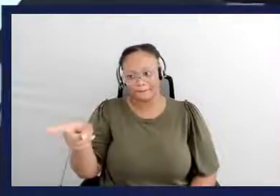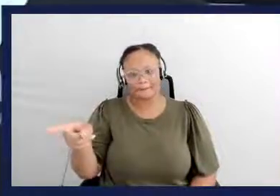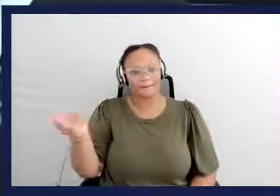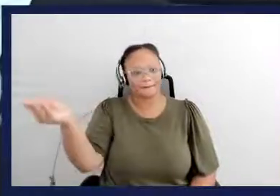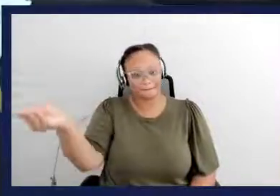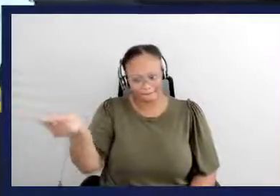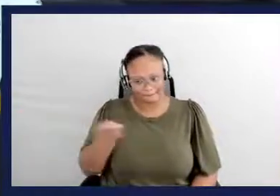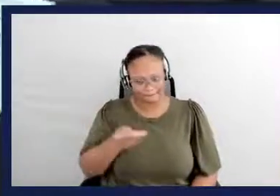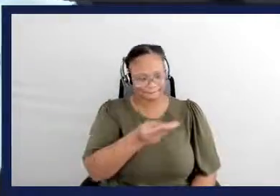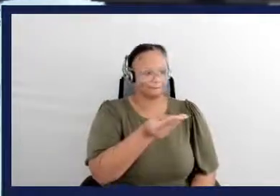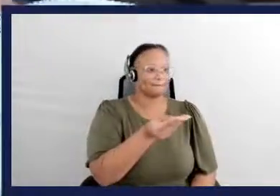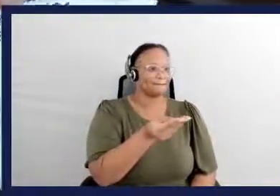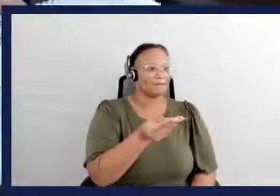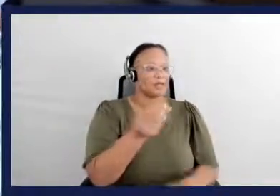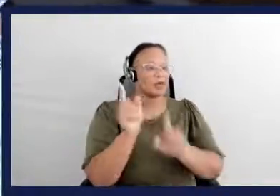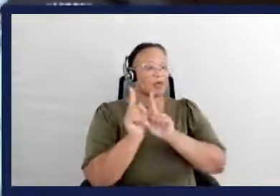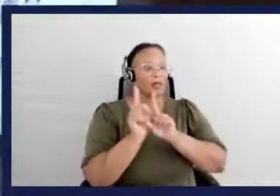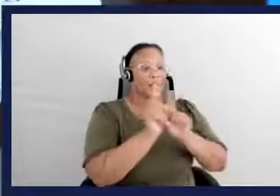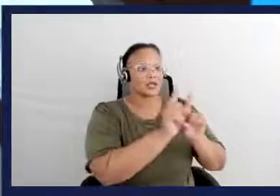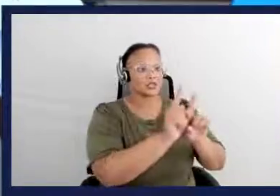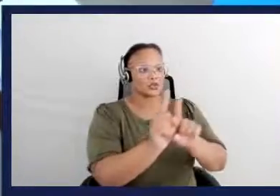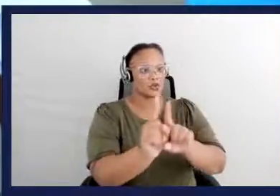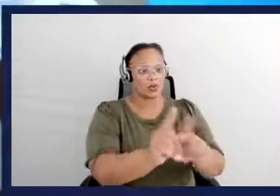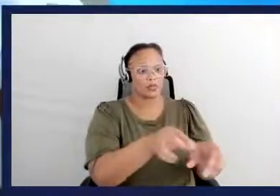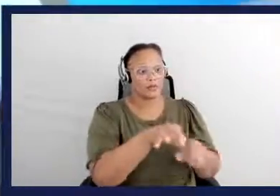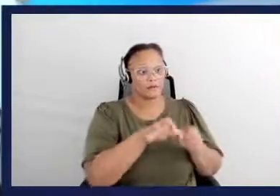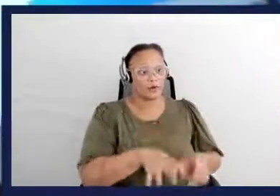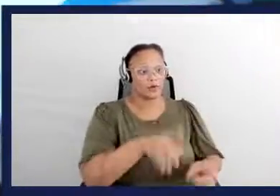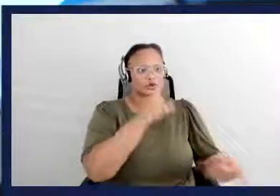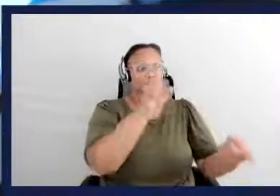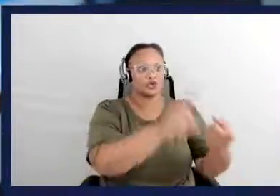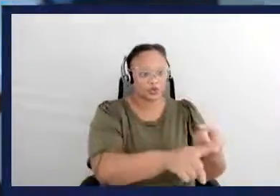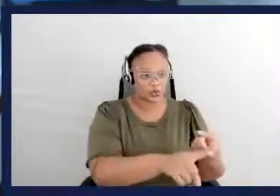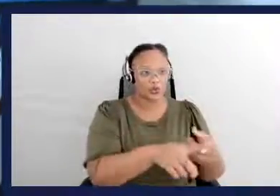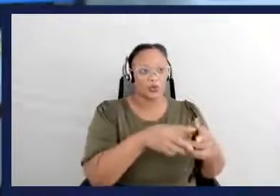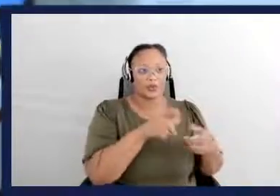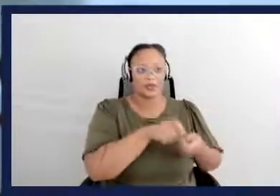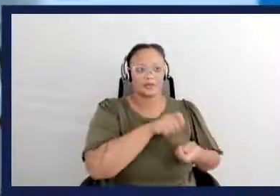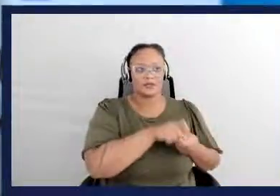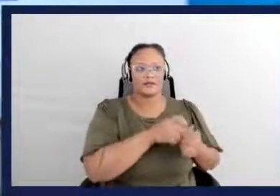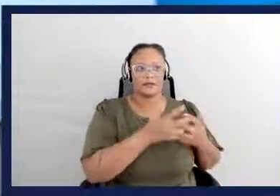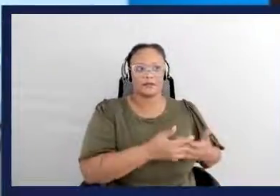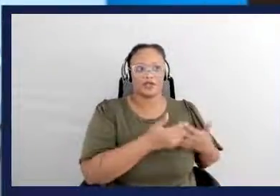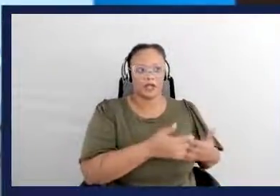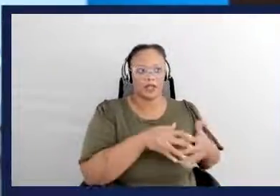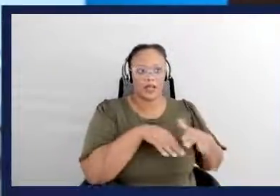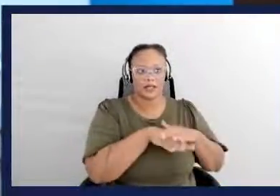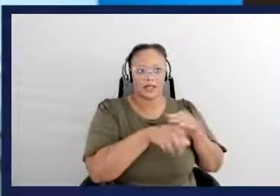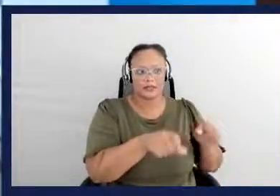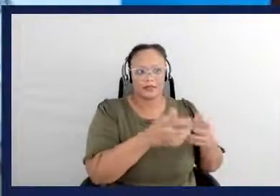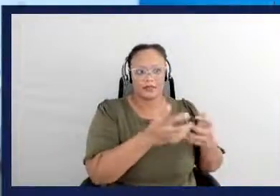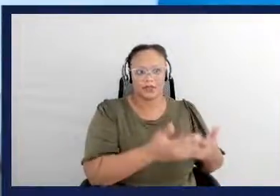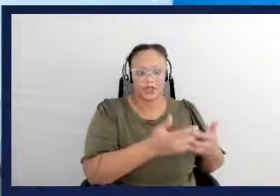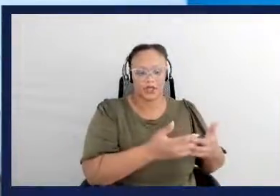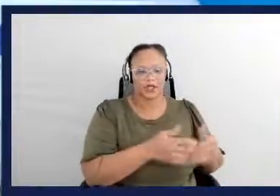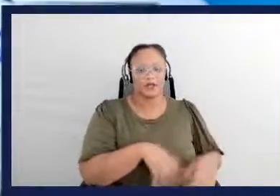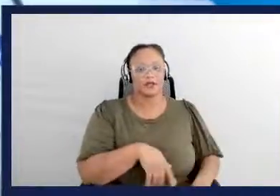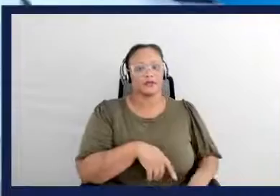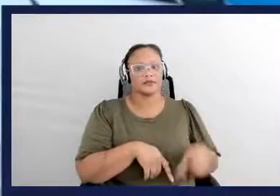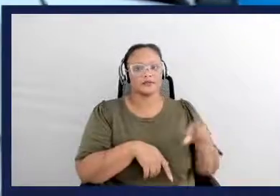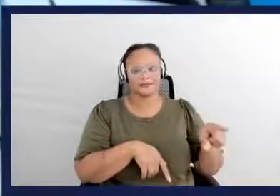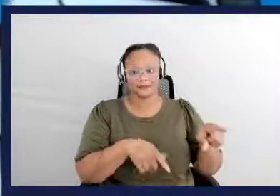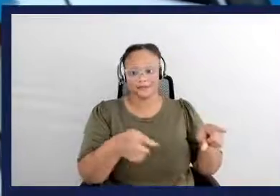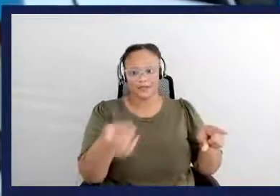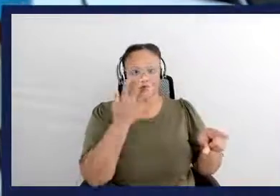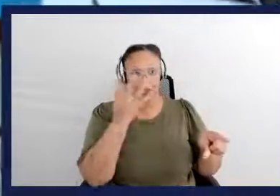they'll escort the voter to the accessible voting device, and here we are. It's basically a touch screen